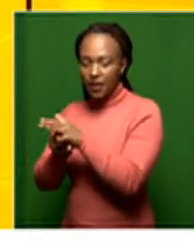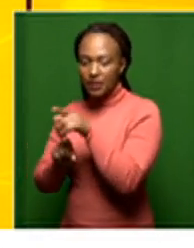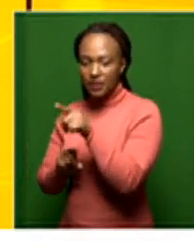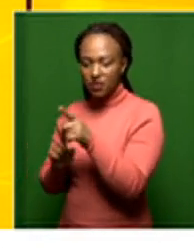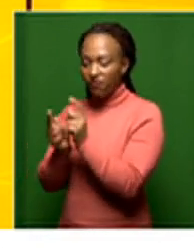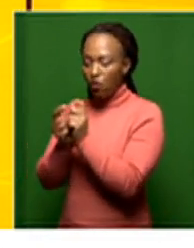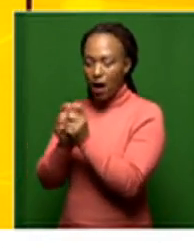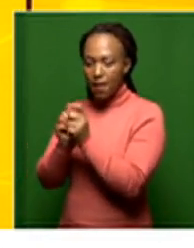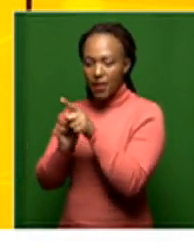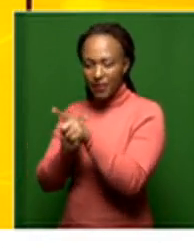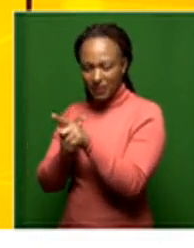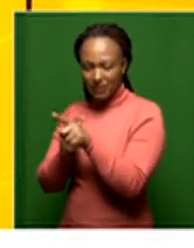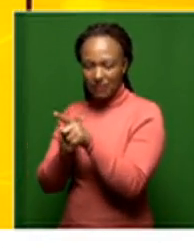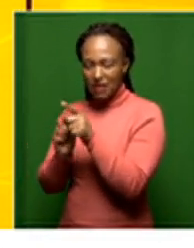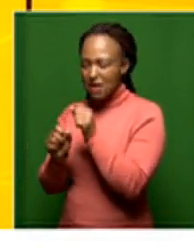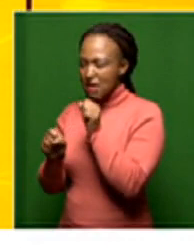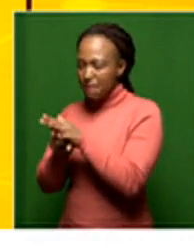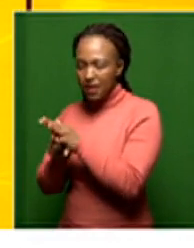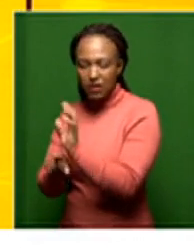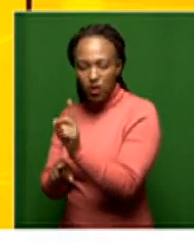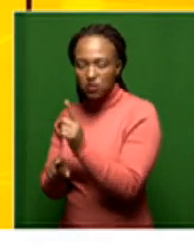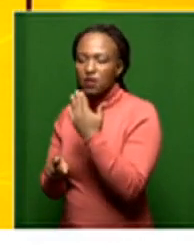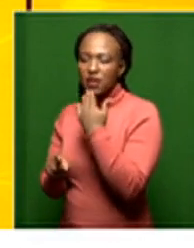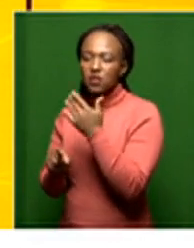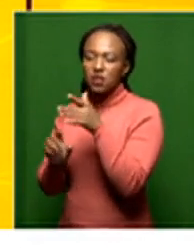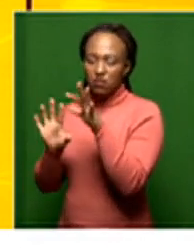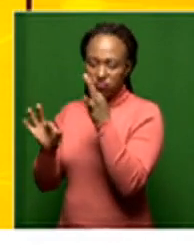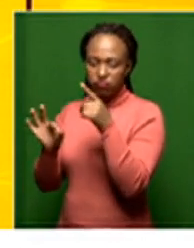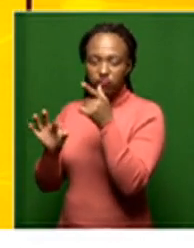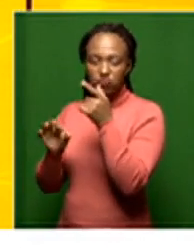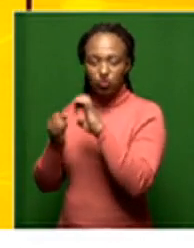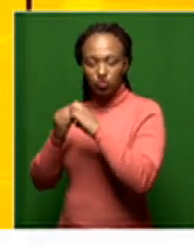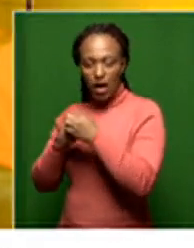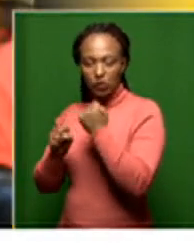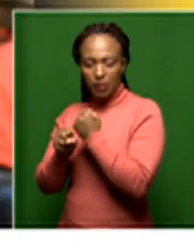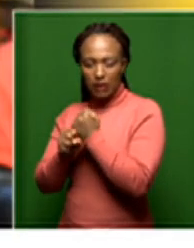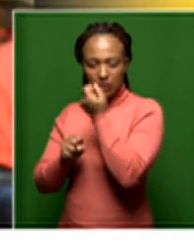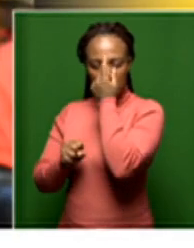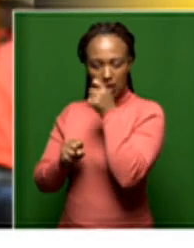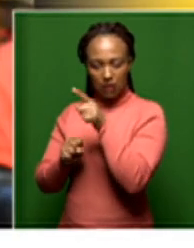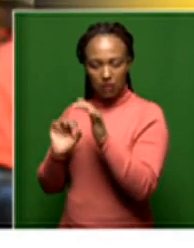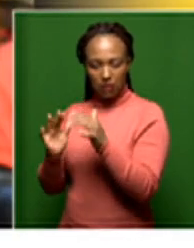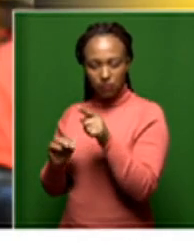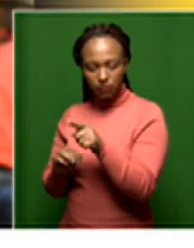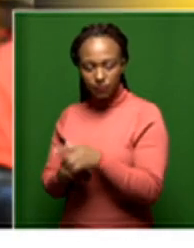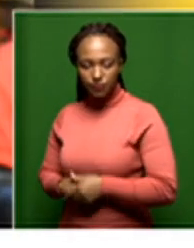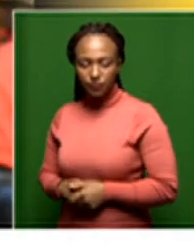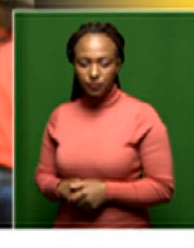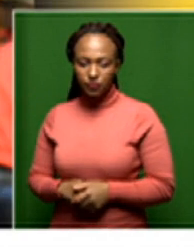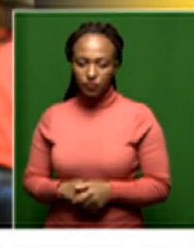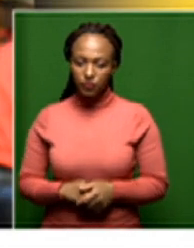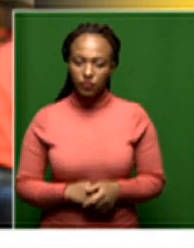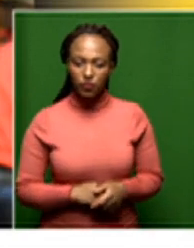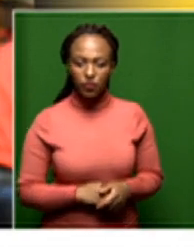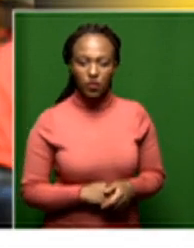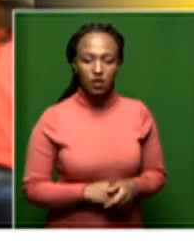this amendment, can you just quickly help us understand and unpack those? Yes. Now, this is, I would say,